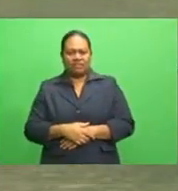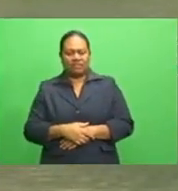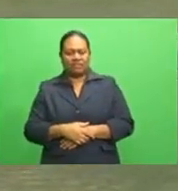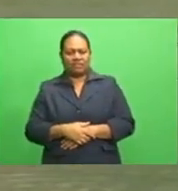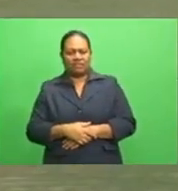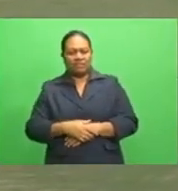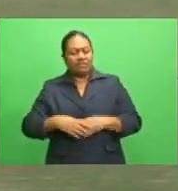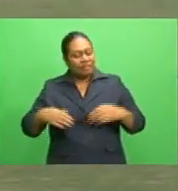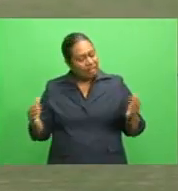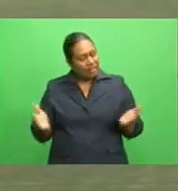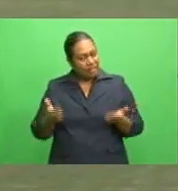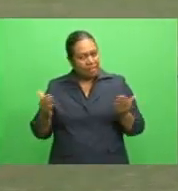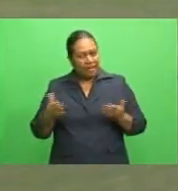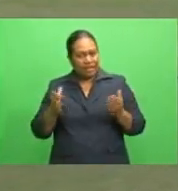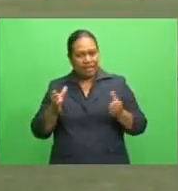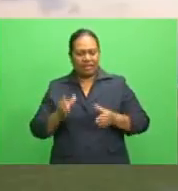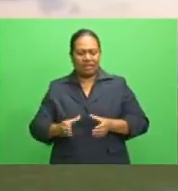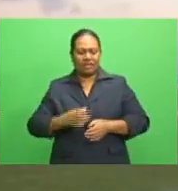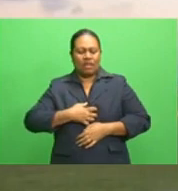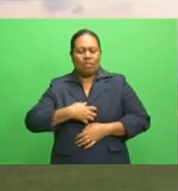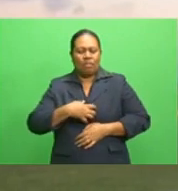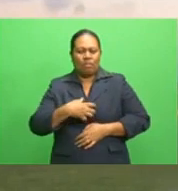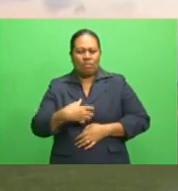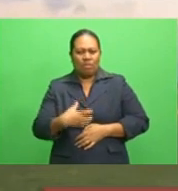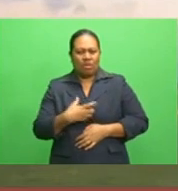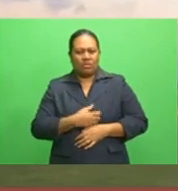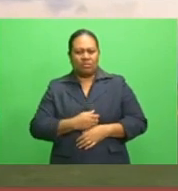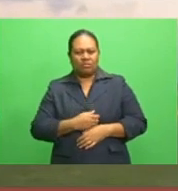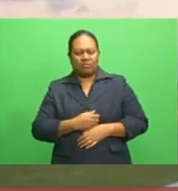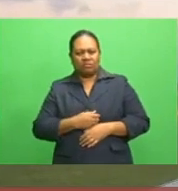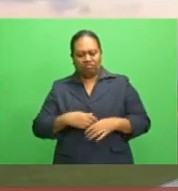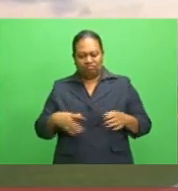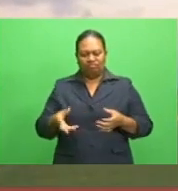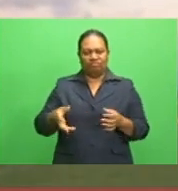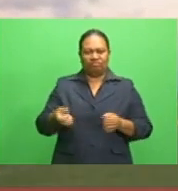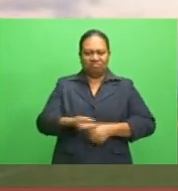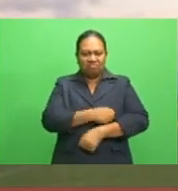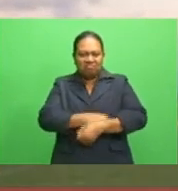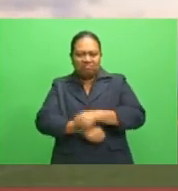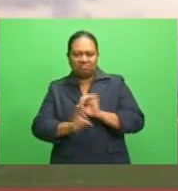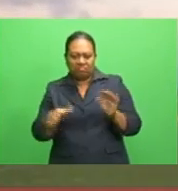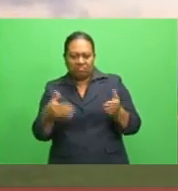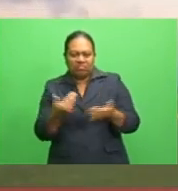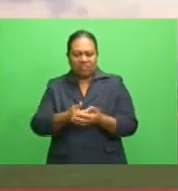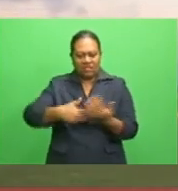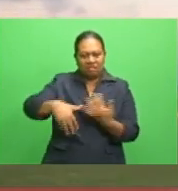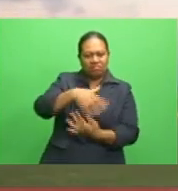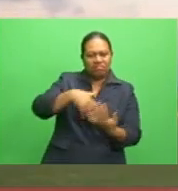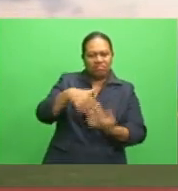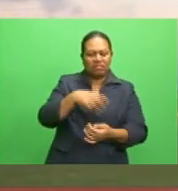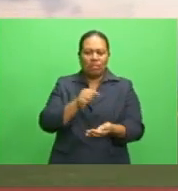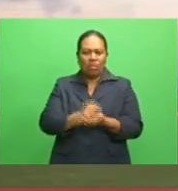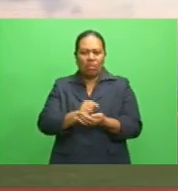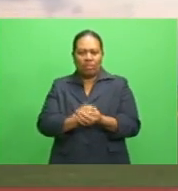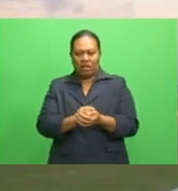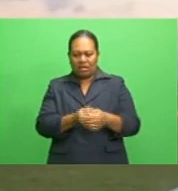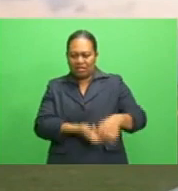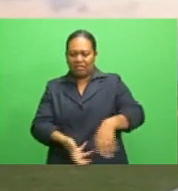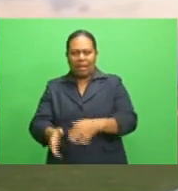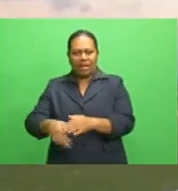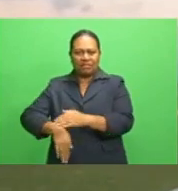the players got more gel together, and then they were able to combine passes and